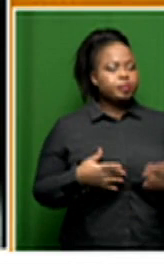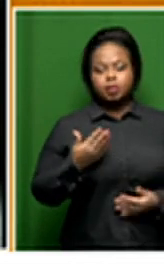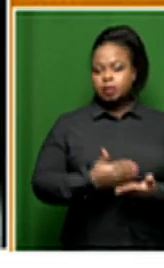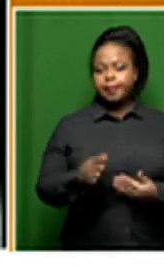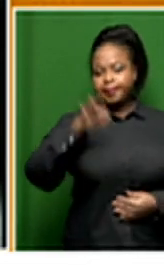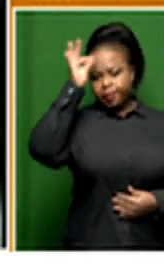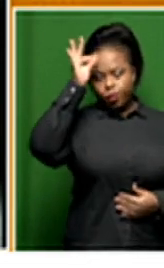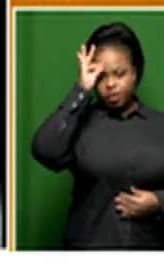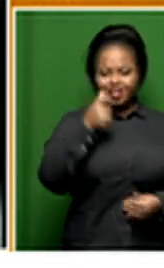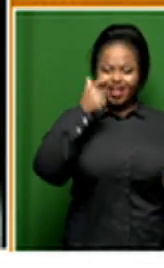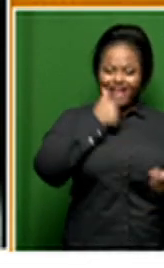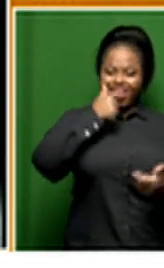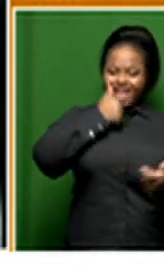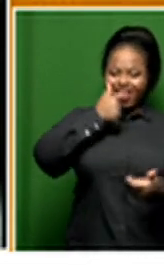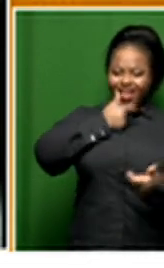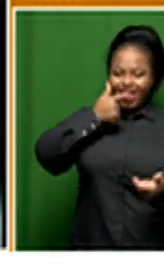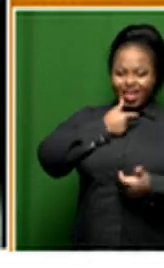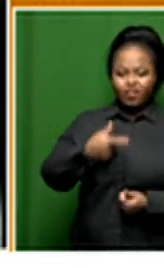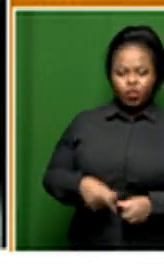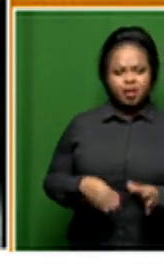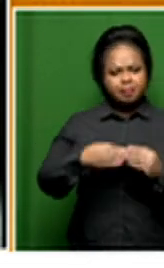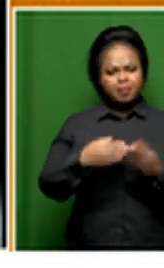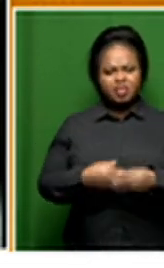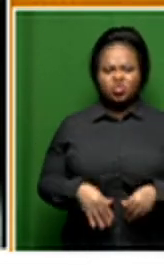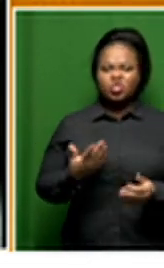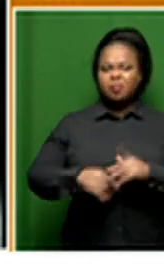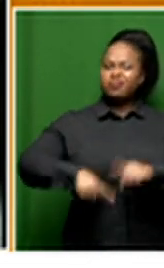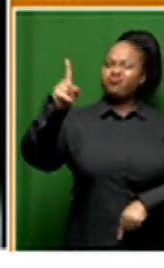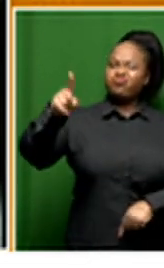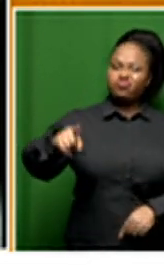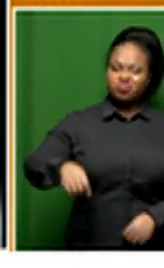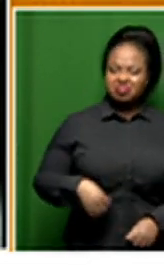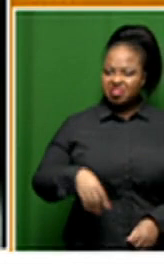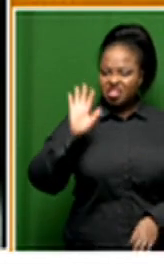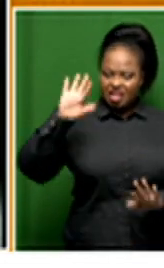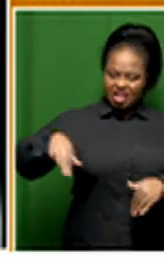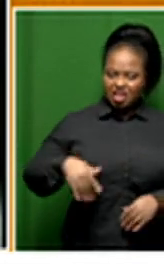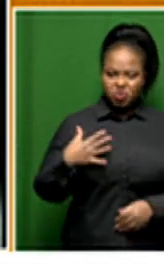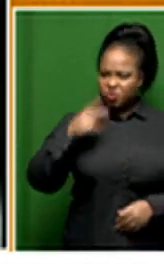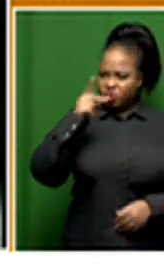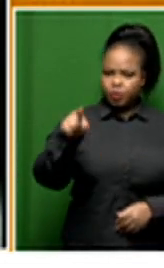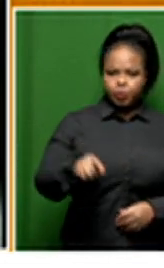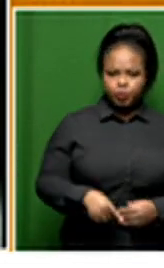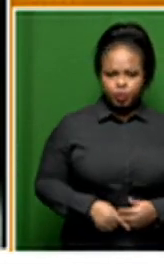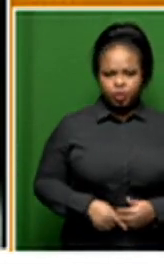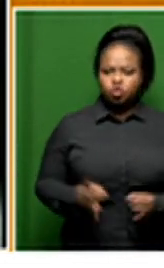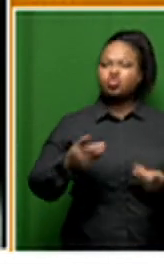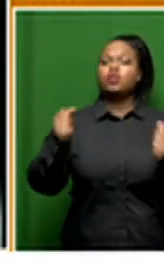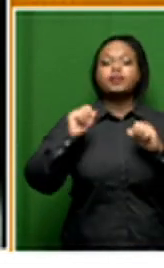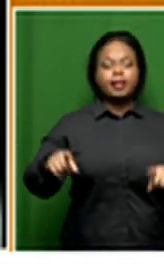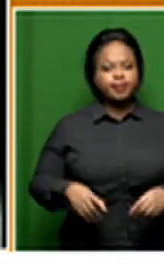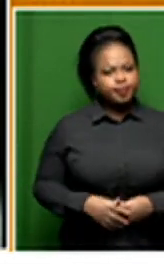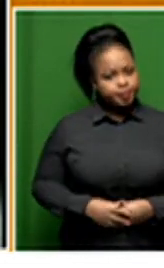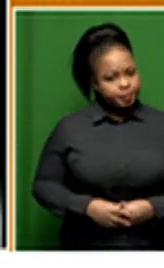police officers laughing at members of the community, or just kicking them out and telling them, we don't want to see you, go sort this out